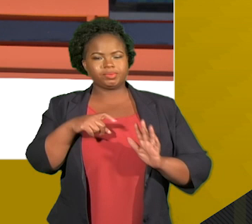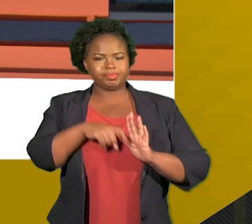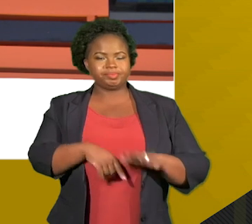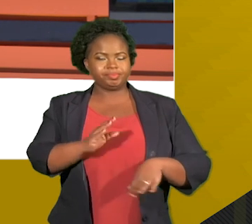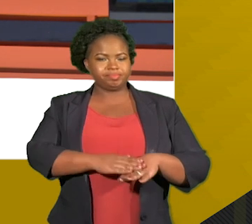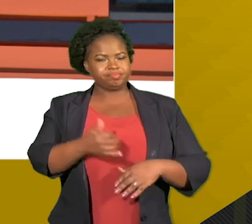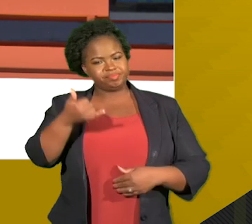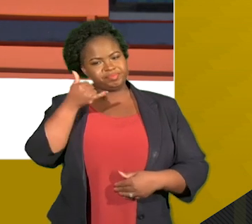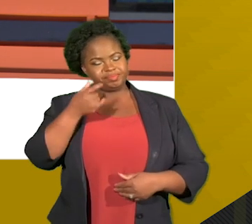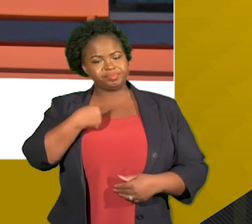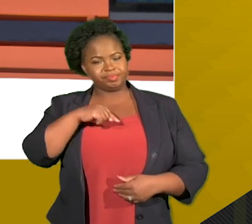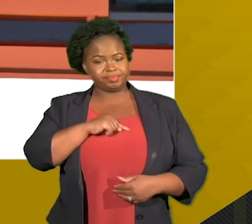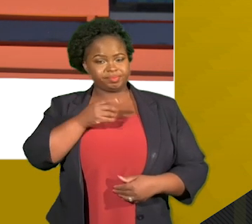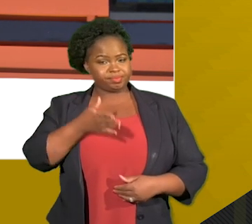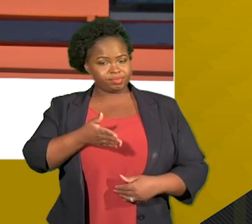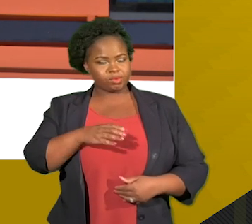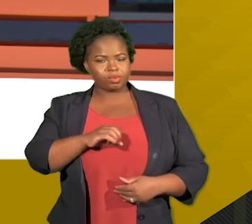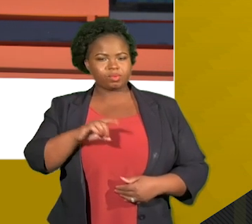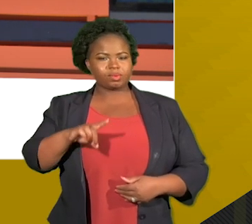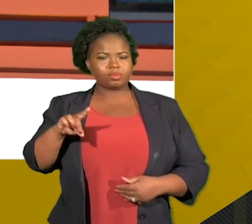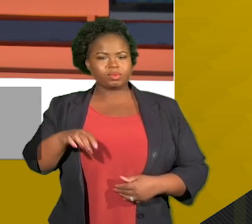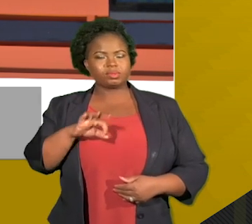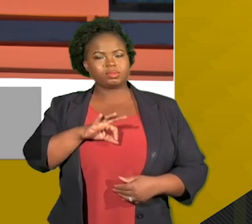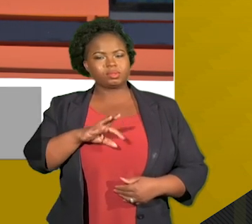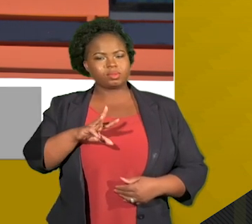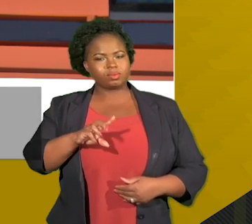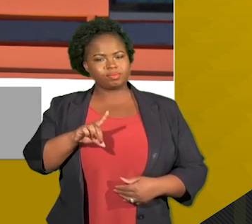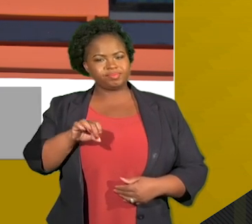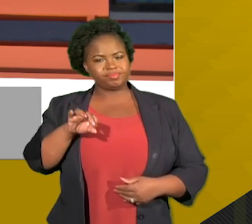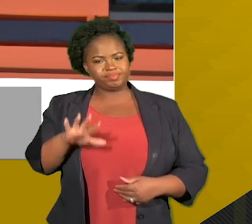You can give us a call as well, Ekaya. It's